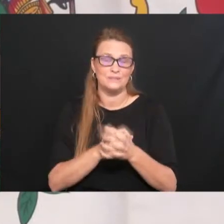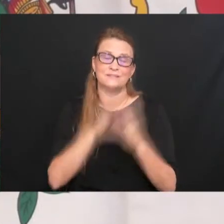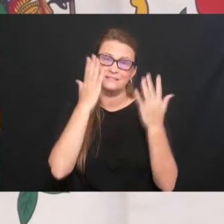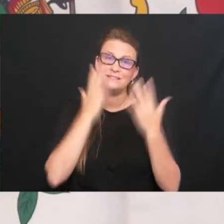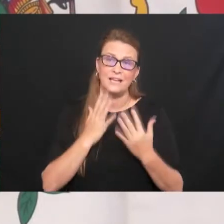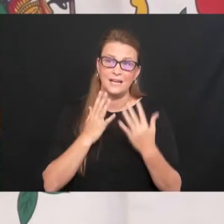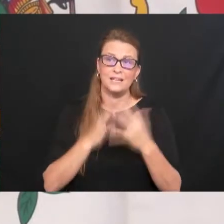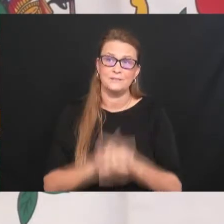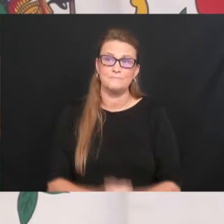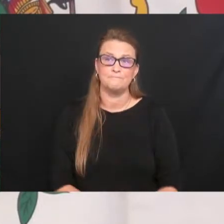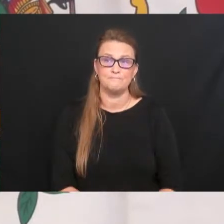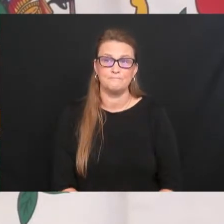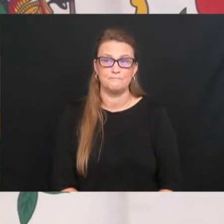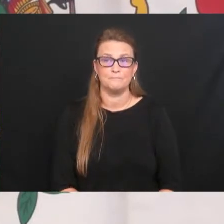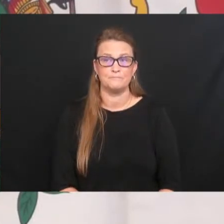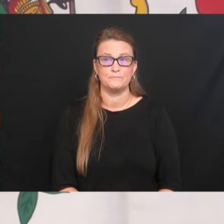sad.